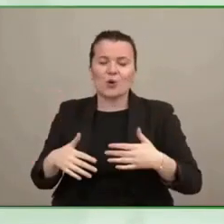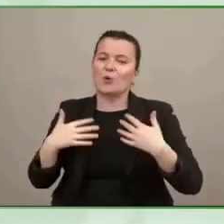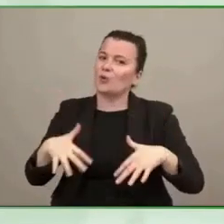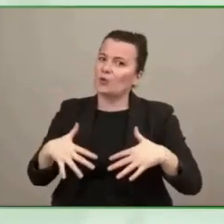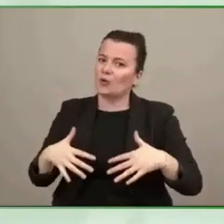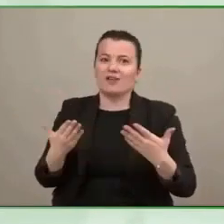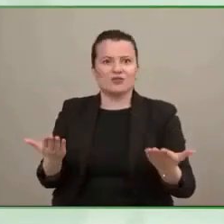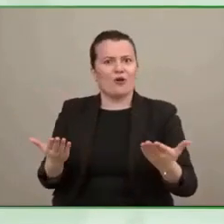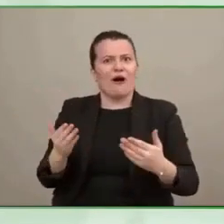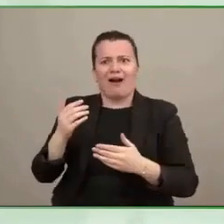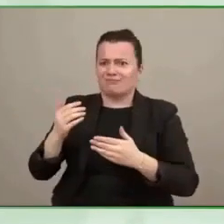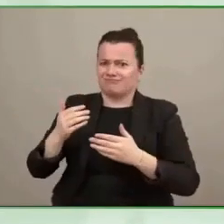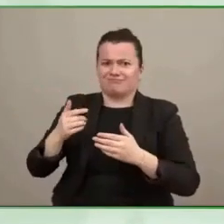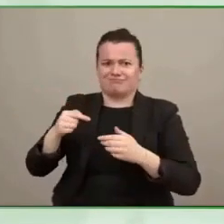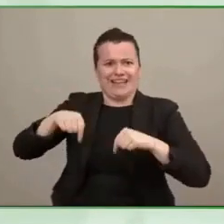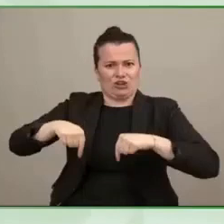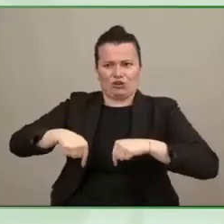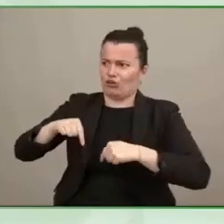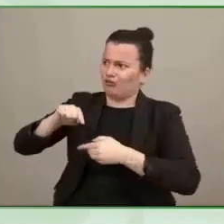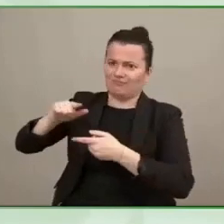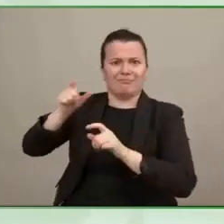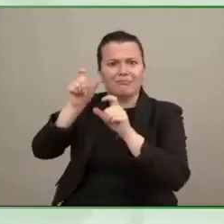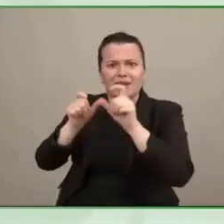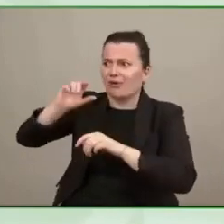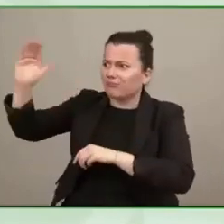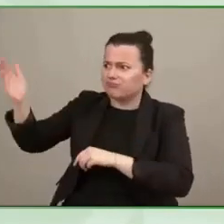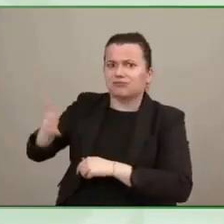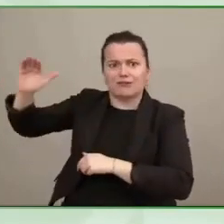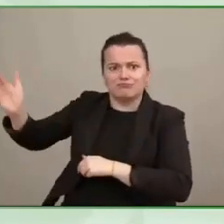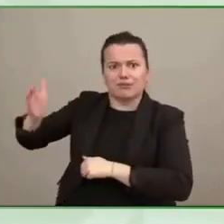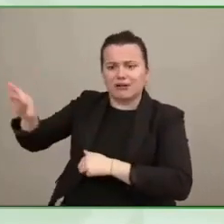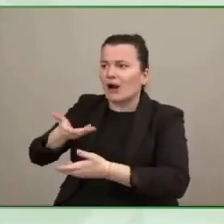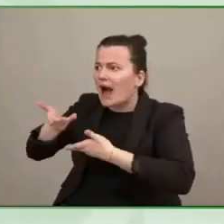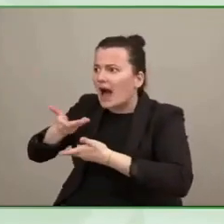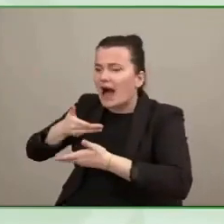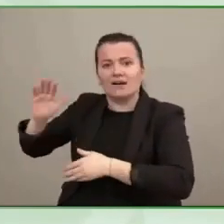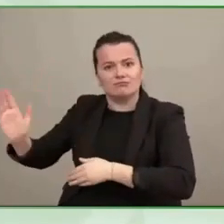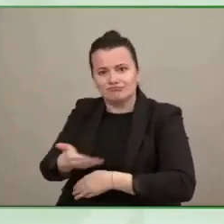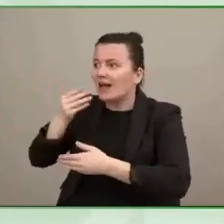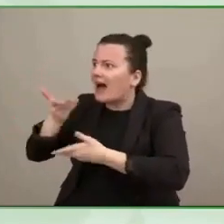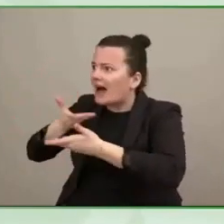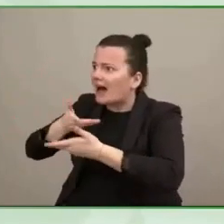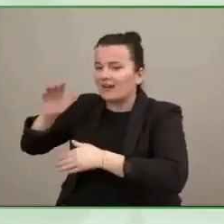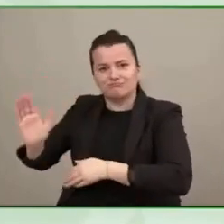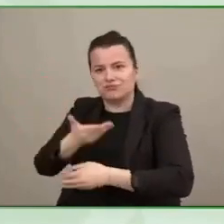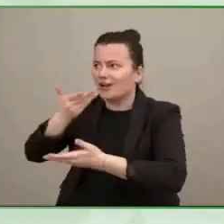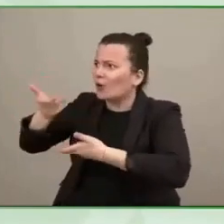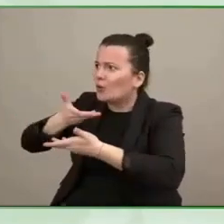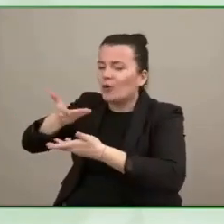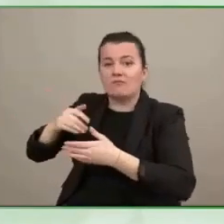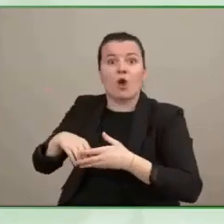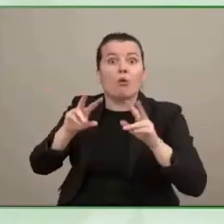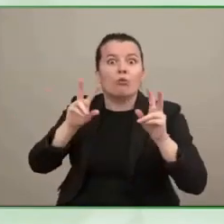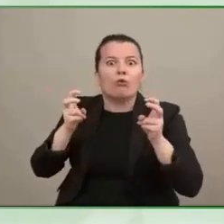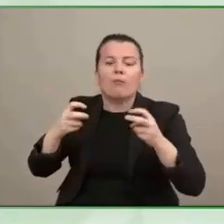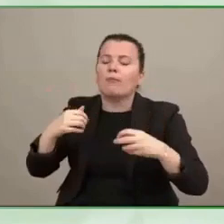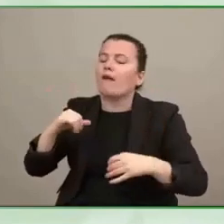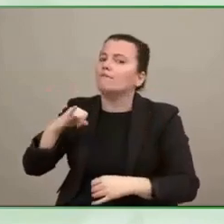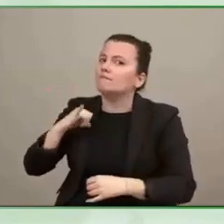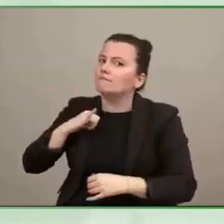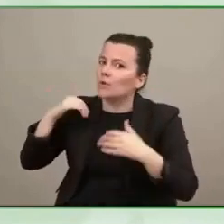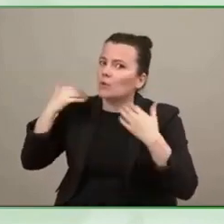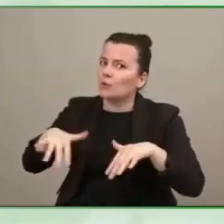fireside chats. There have been many different and very interesting topics. And this would